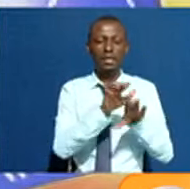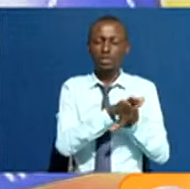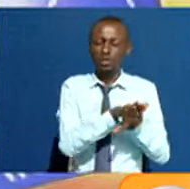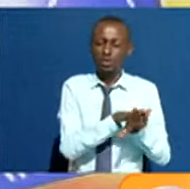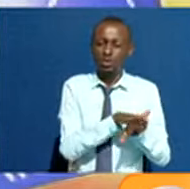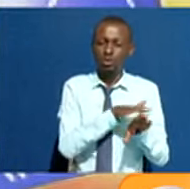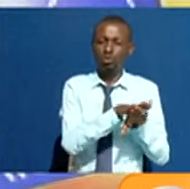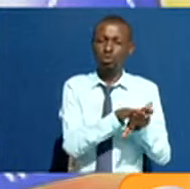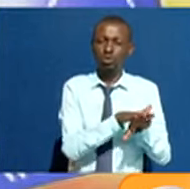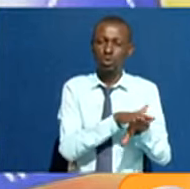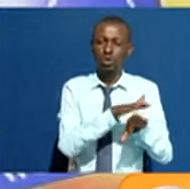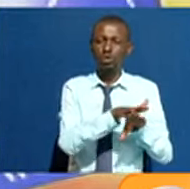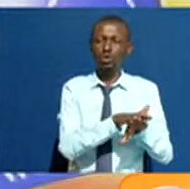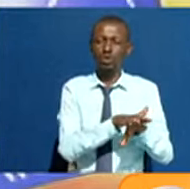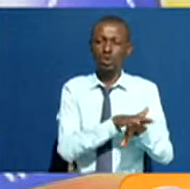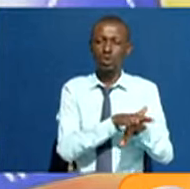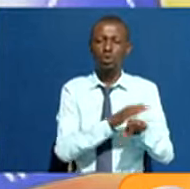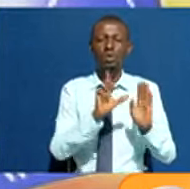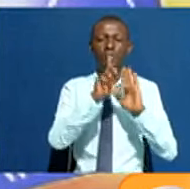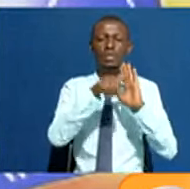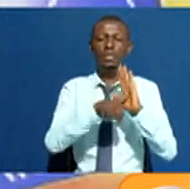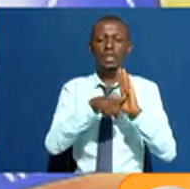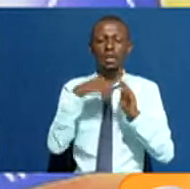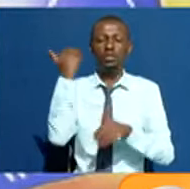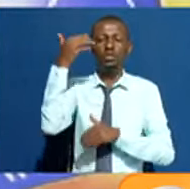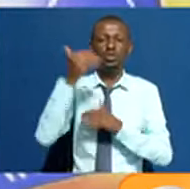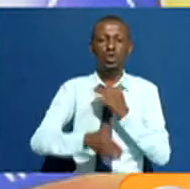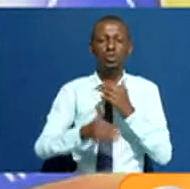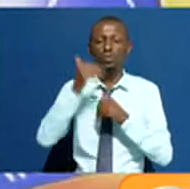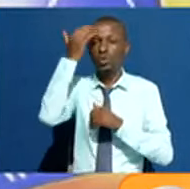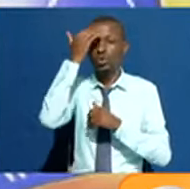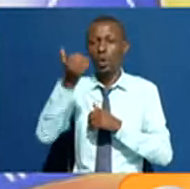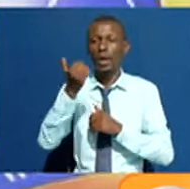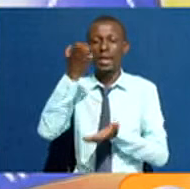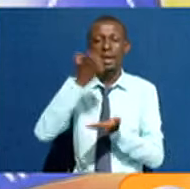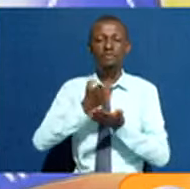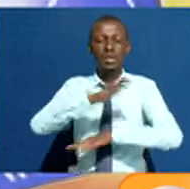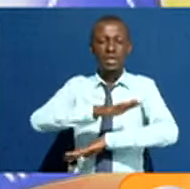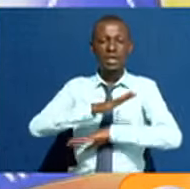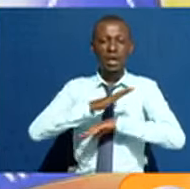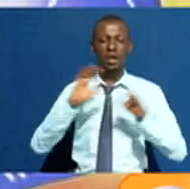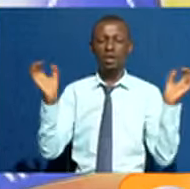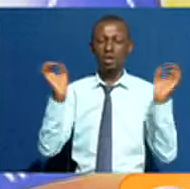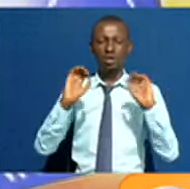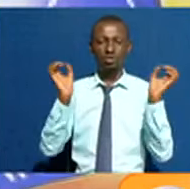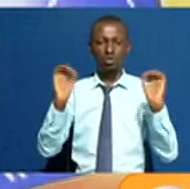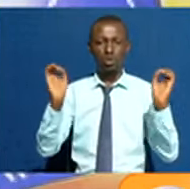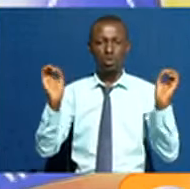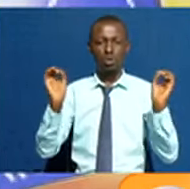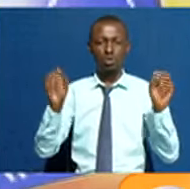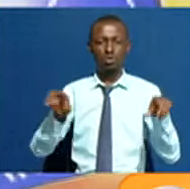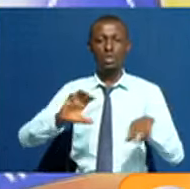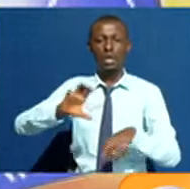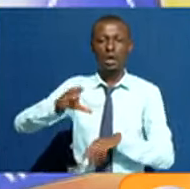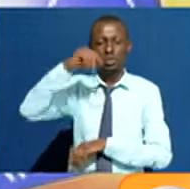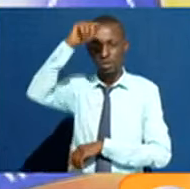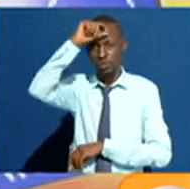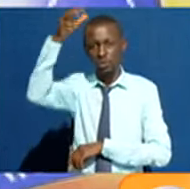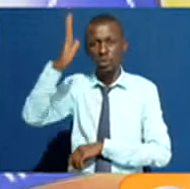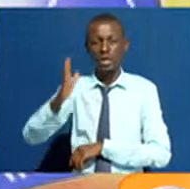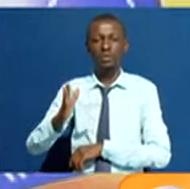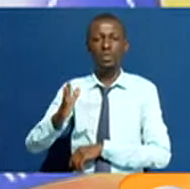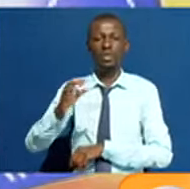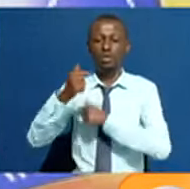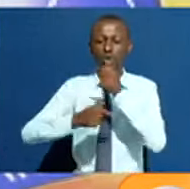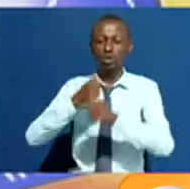and oftentimes grind to a halt, mainly for lack of sufficient evidence. There is a county governor still being